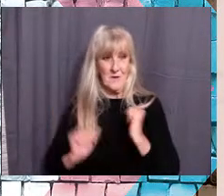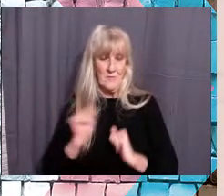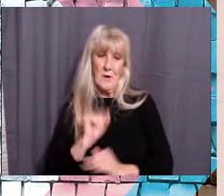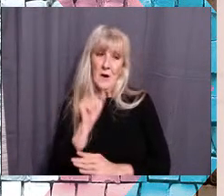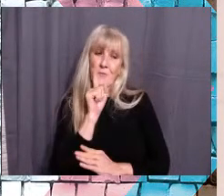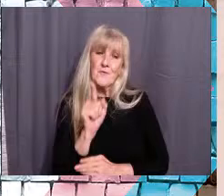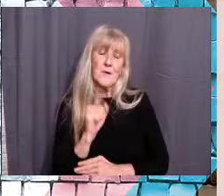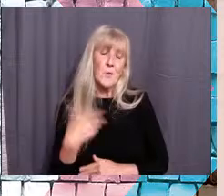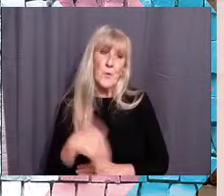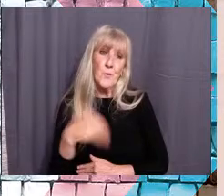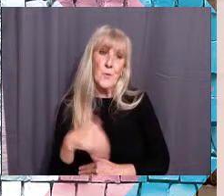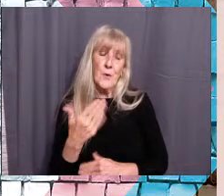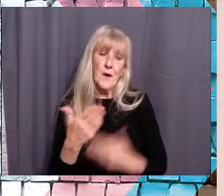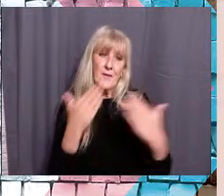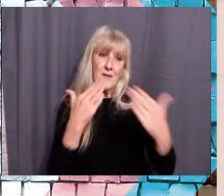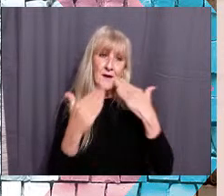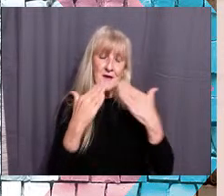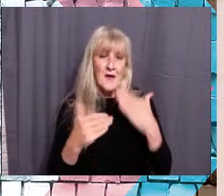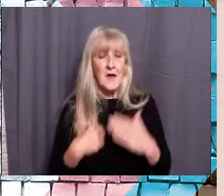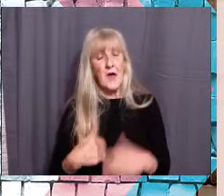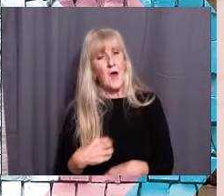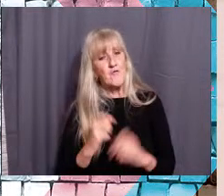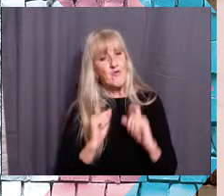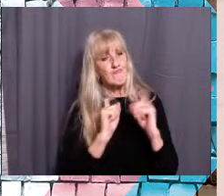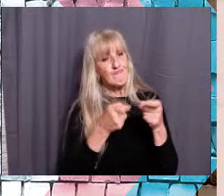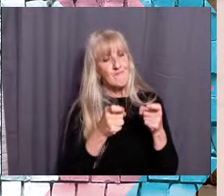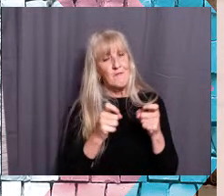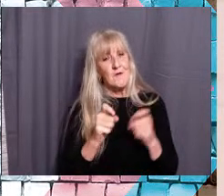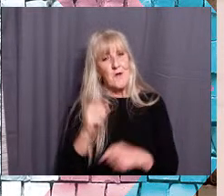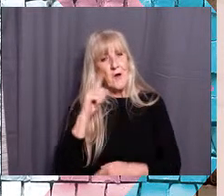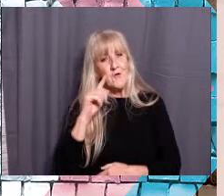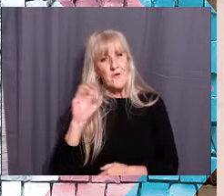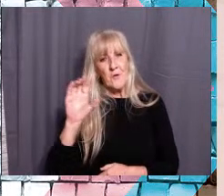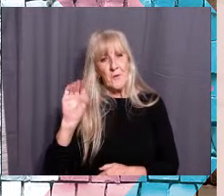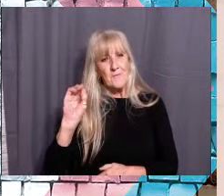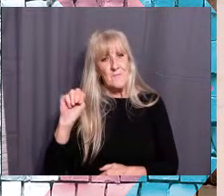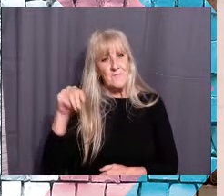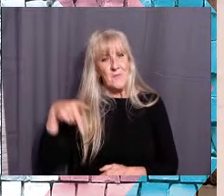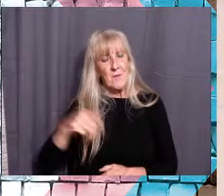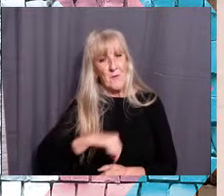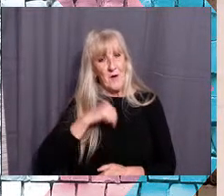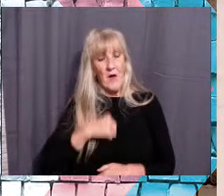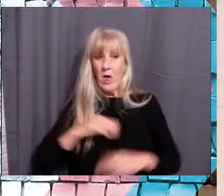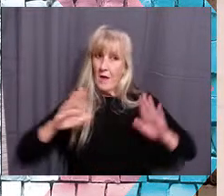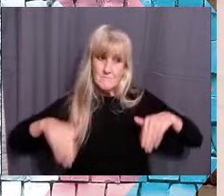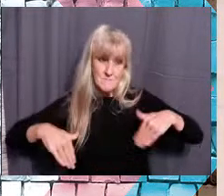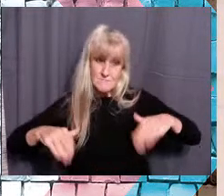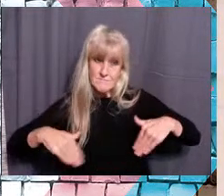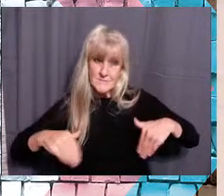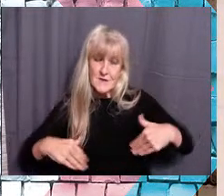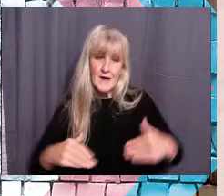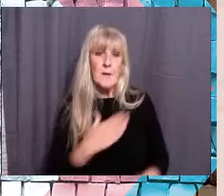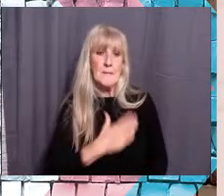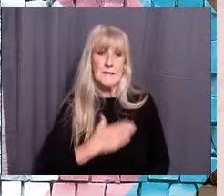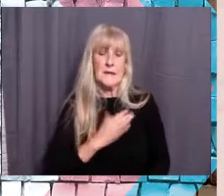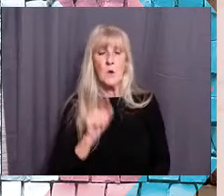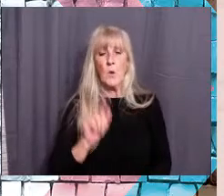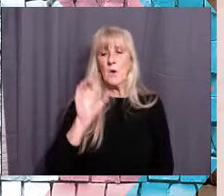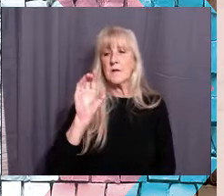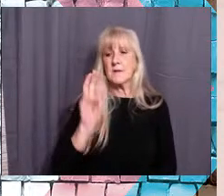made a donation to come out with Pride, thank you, thank you, thank you. That was amazing. If you haven't and you would like to, you can go to